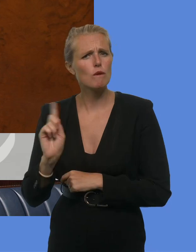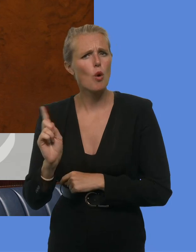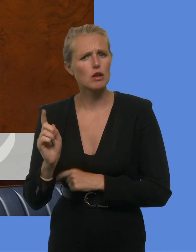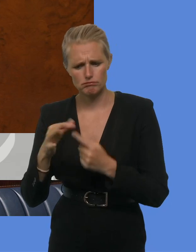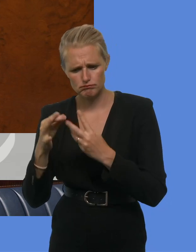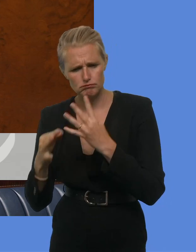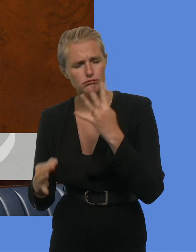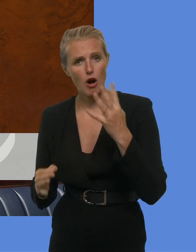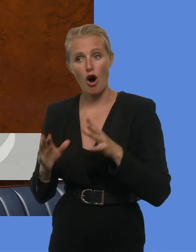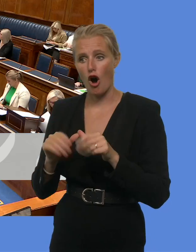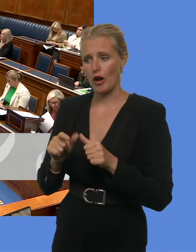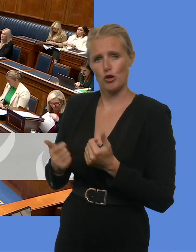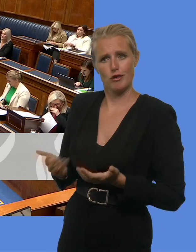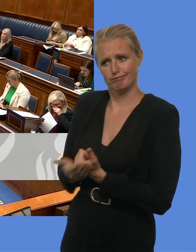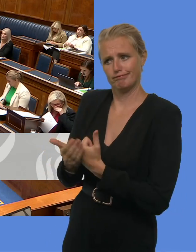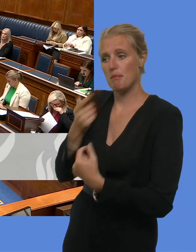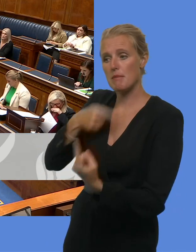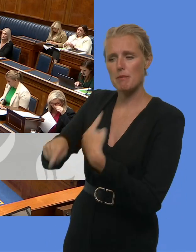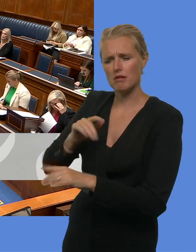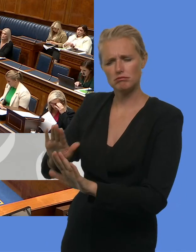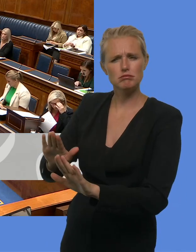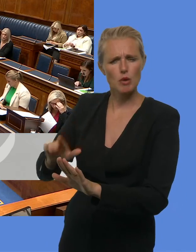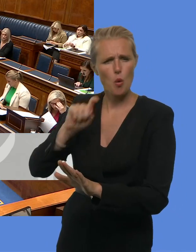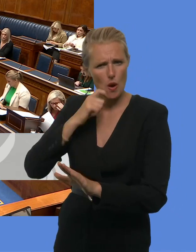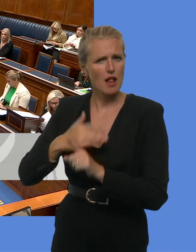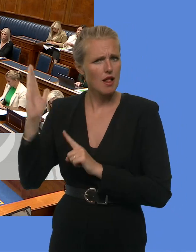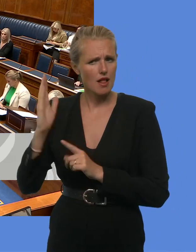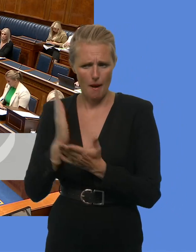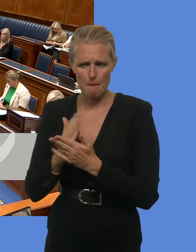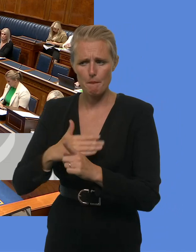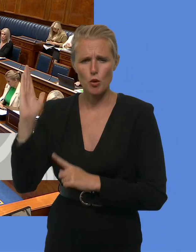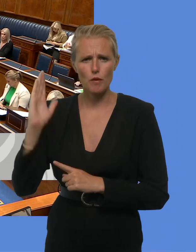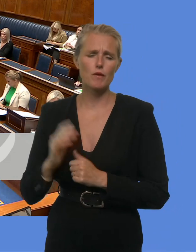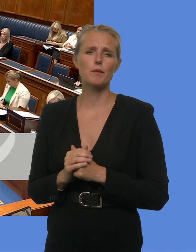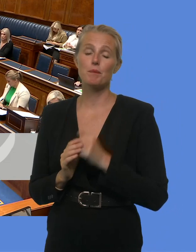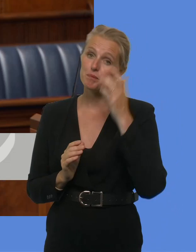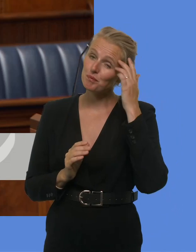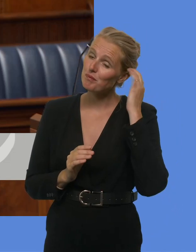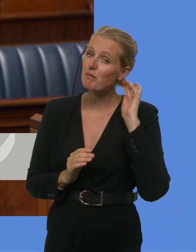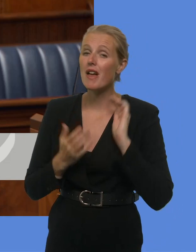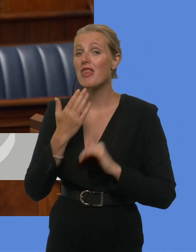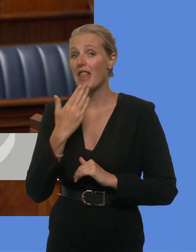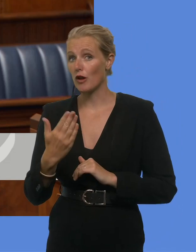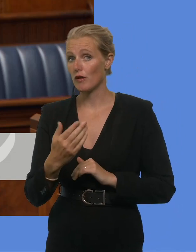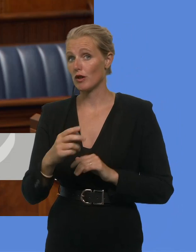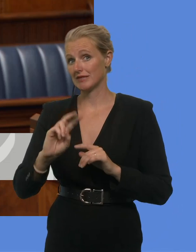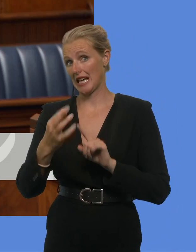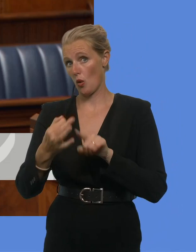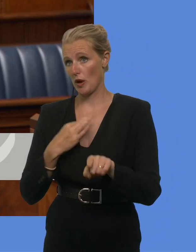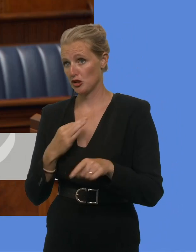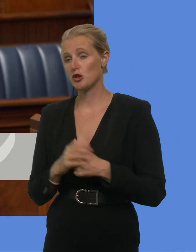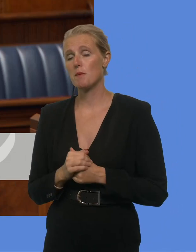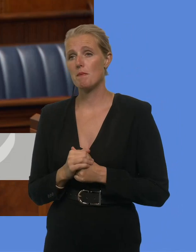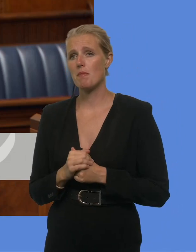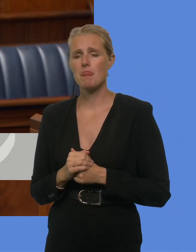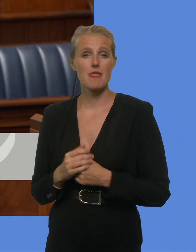the improvements will be made? Thank you. The First Minister. Thank you, Mr Speaker, and thank the member for a follow-up question. Look, you know,